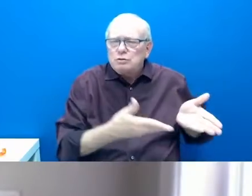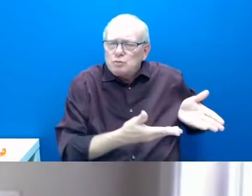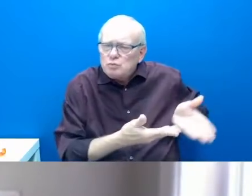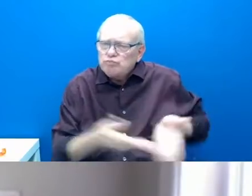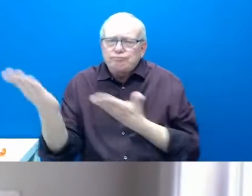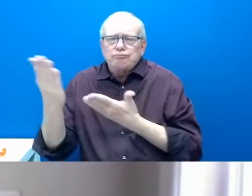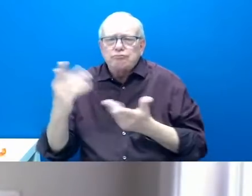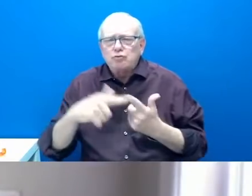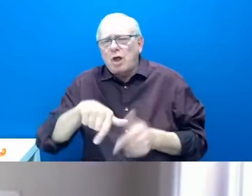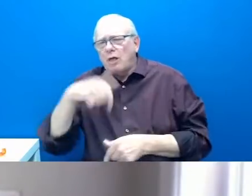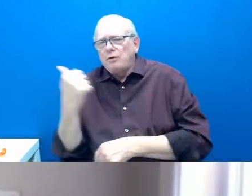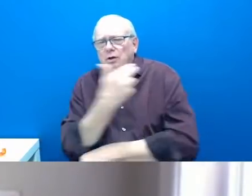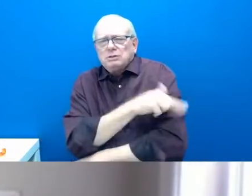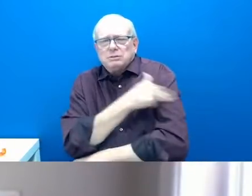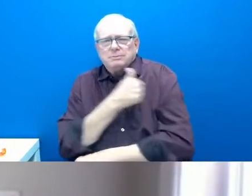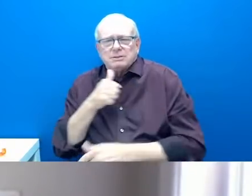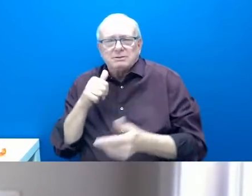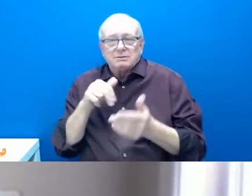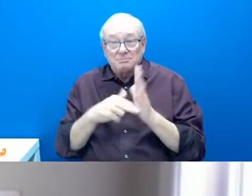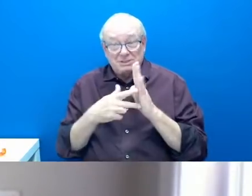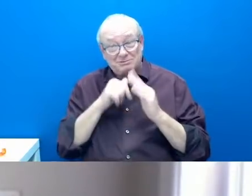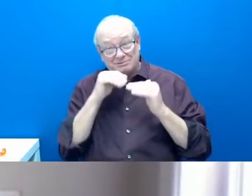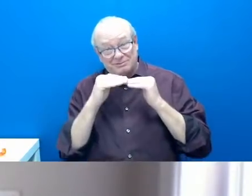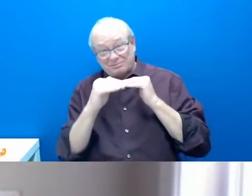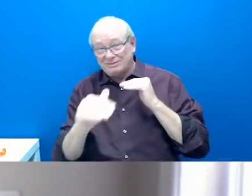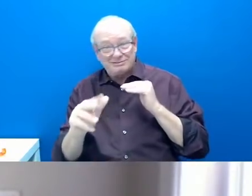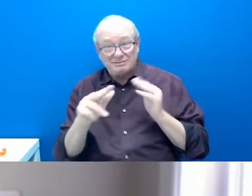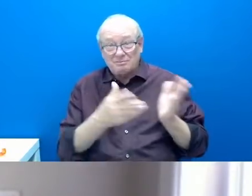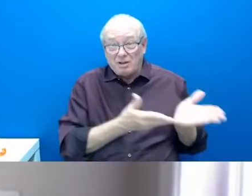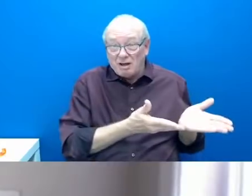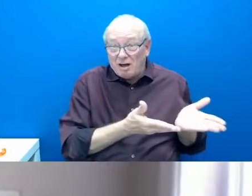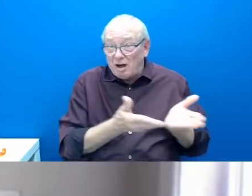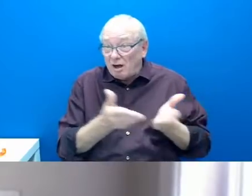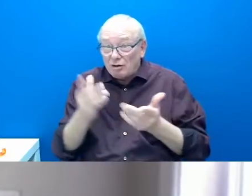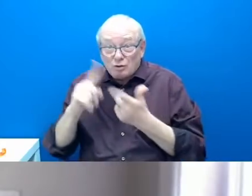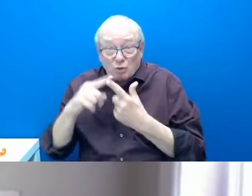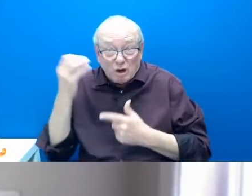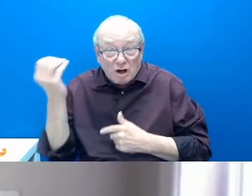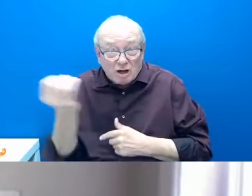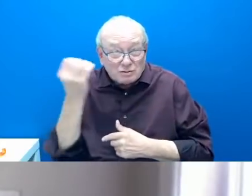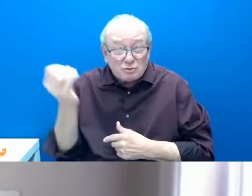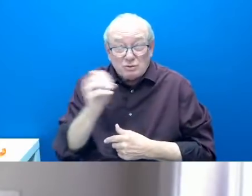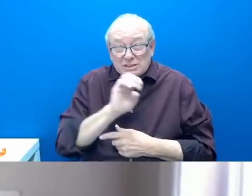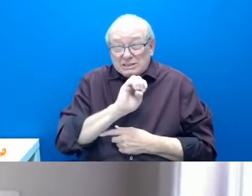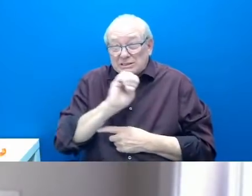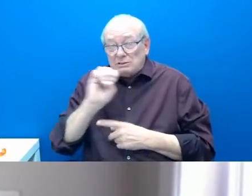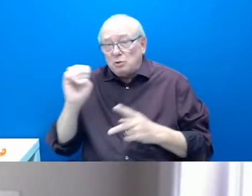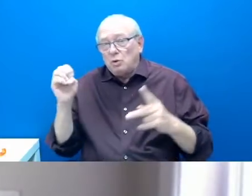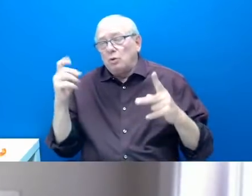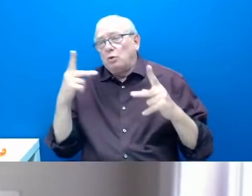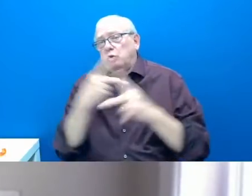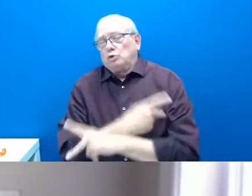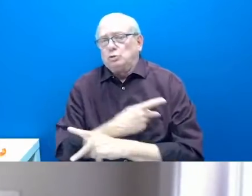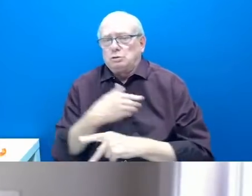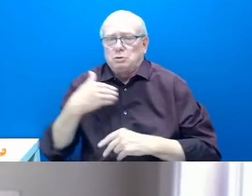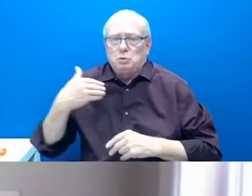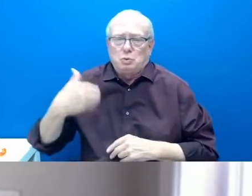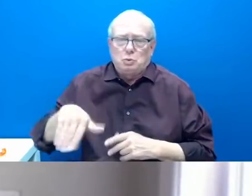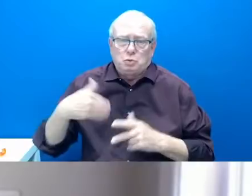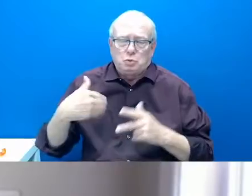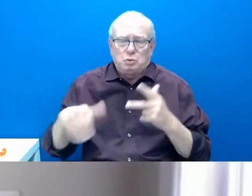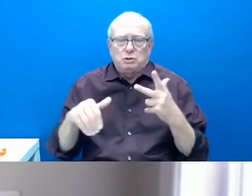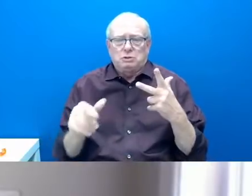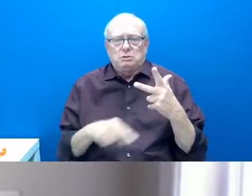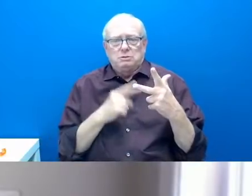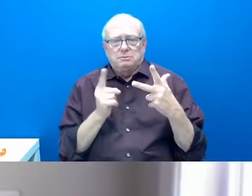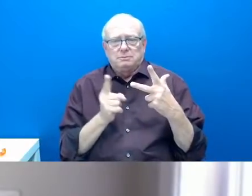unstable, all the way to Ontario or further. And then the third option is that we have to